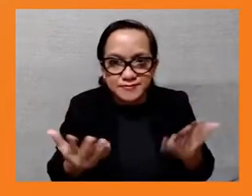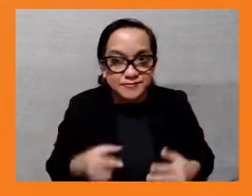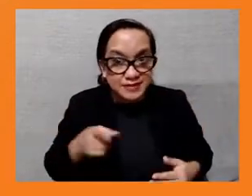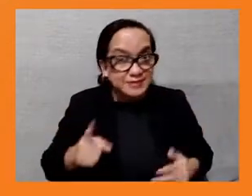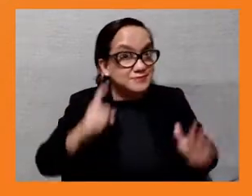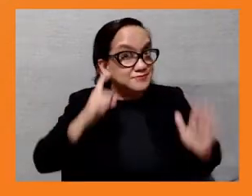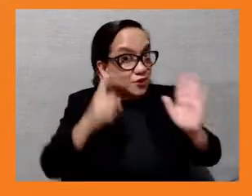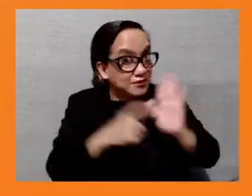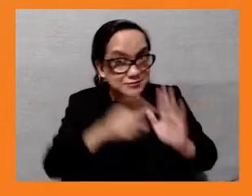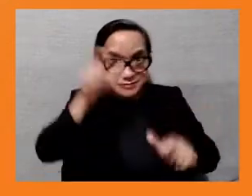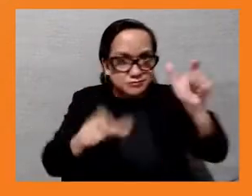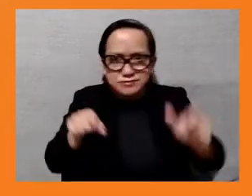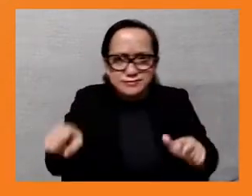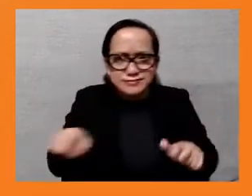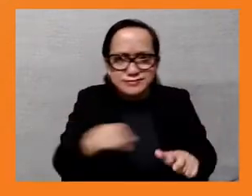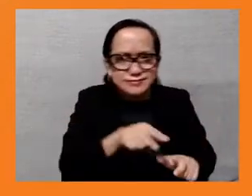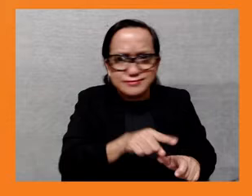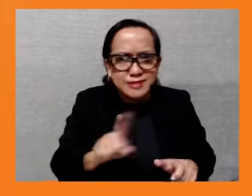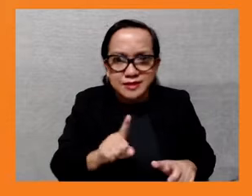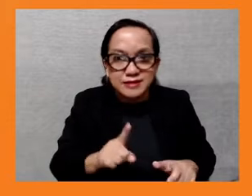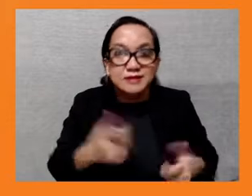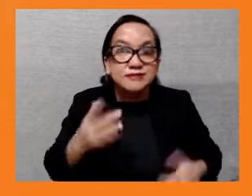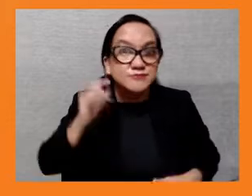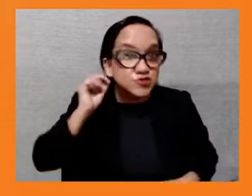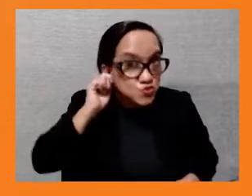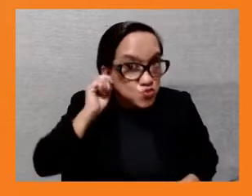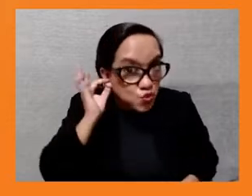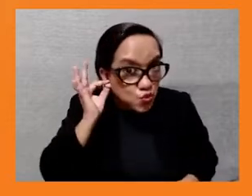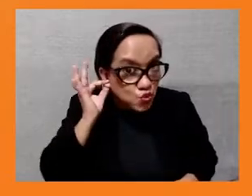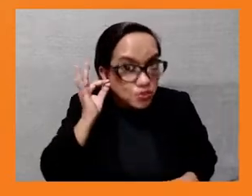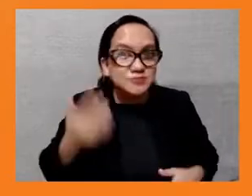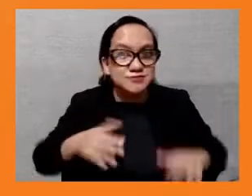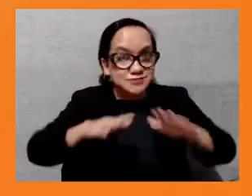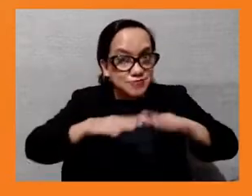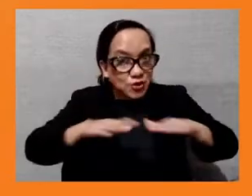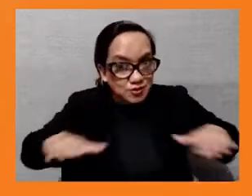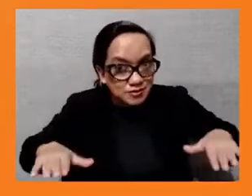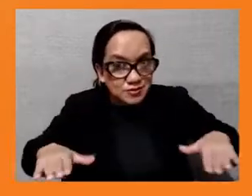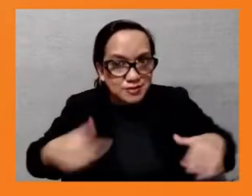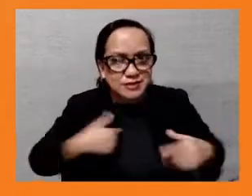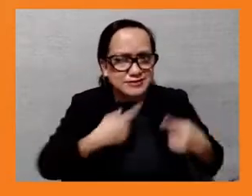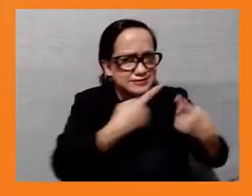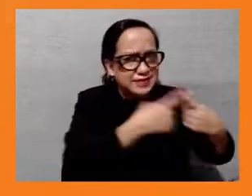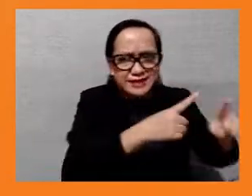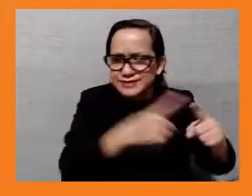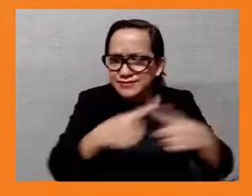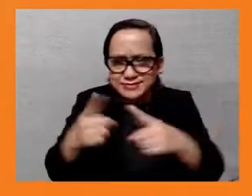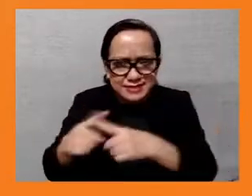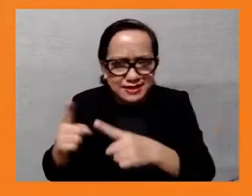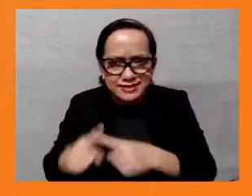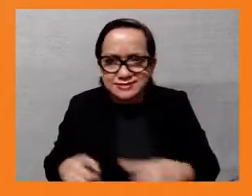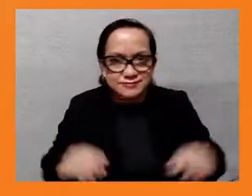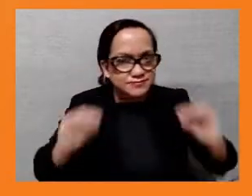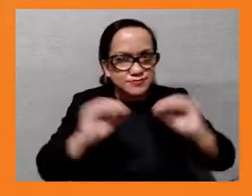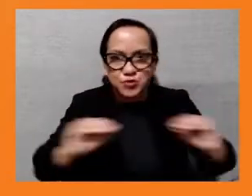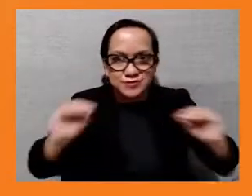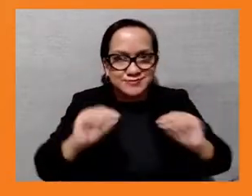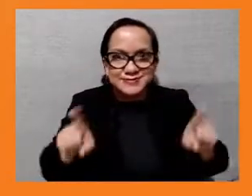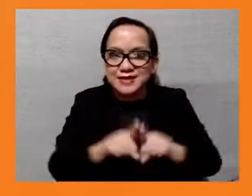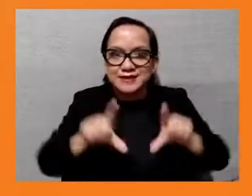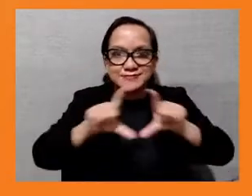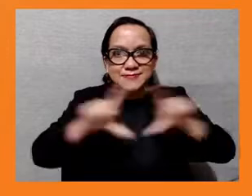based in Nepal. INWALAG has been actively championing the rights of the Indigenous Magar community in the ADB-funded Tanaho